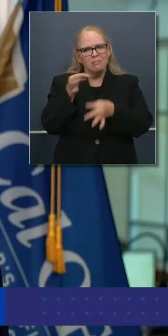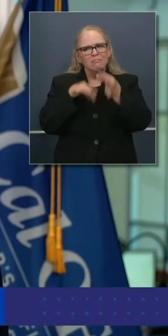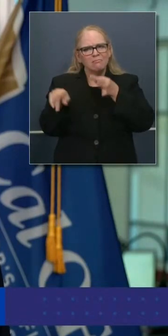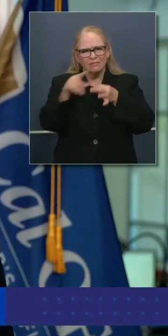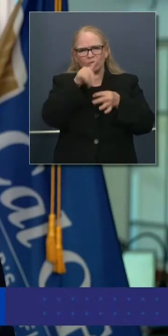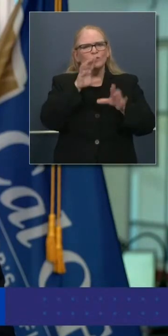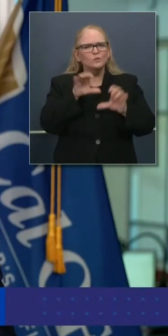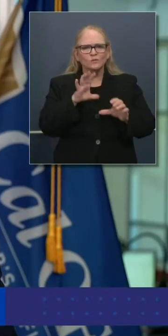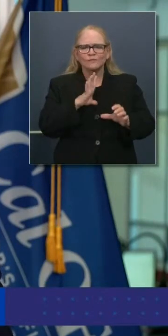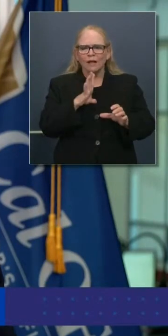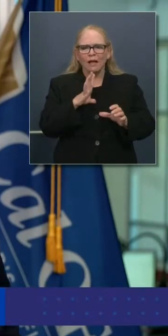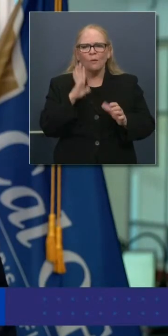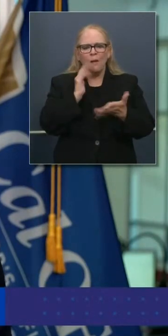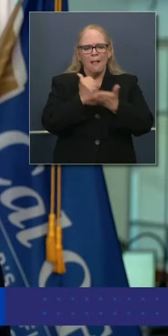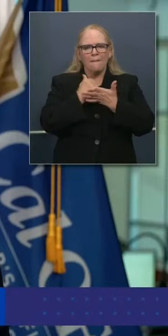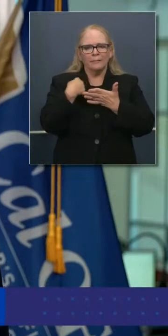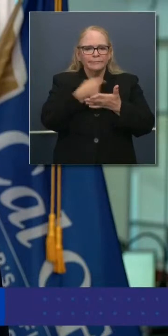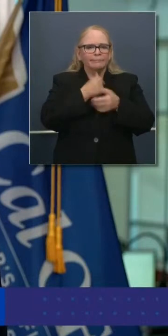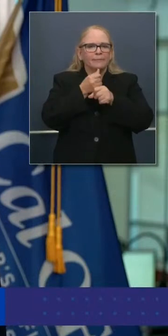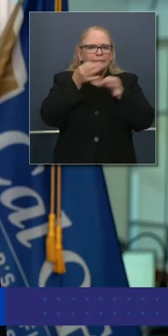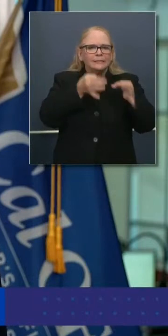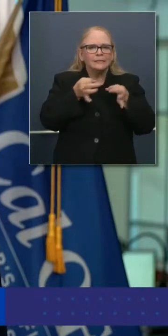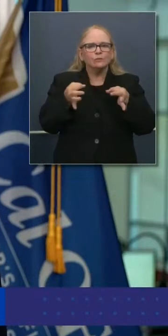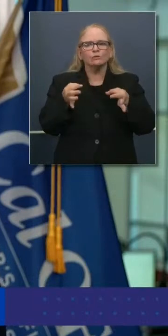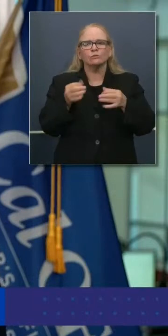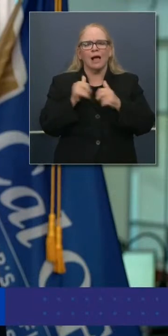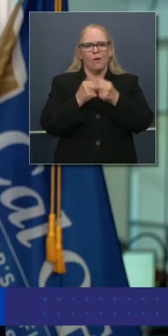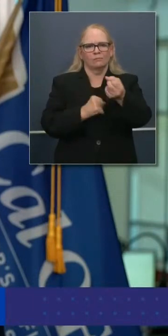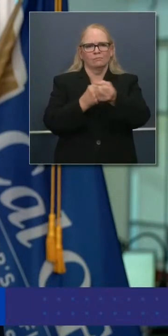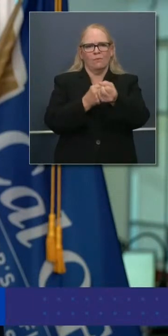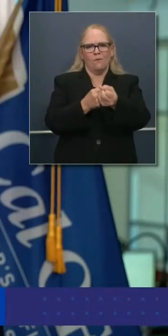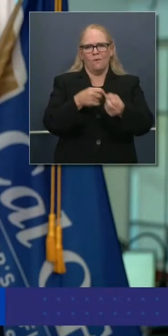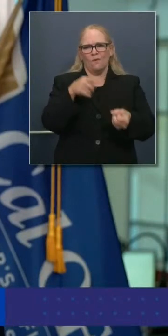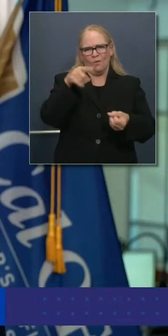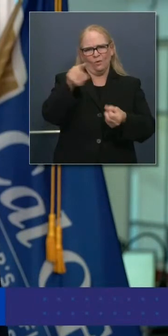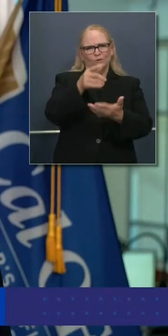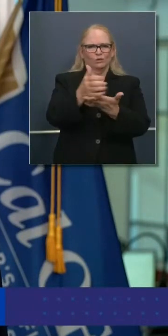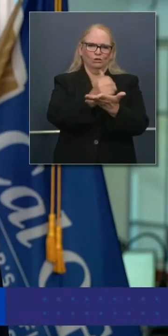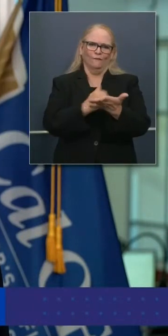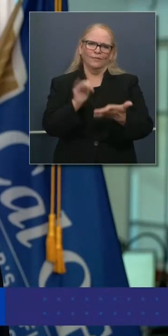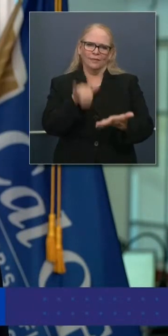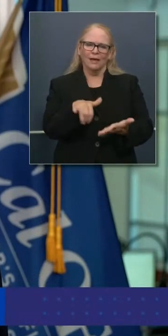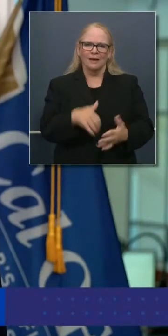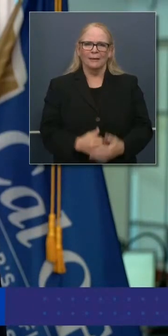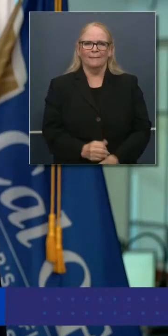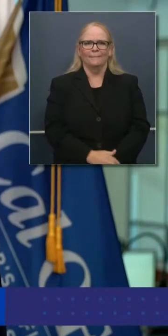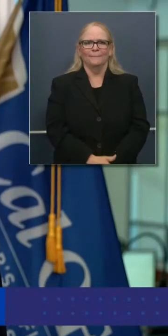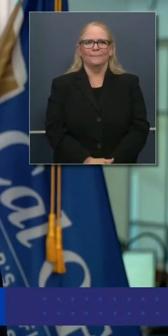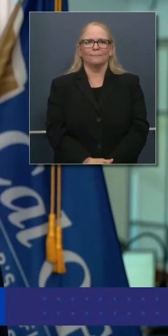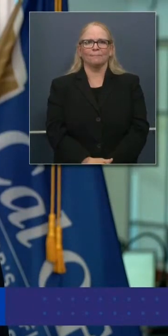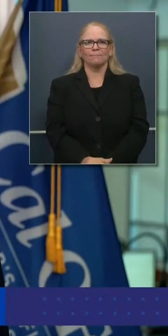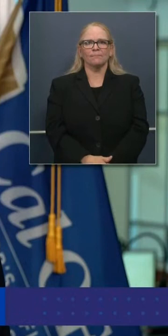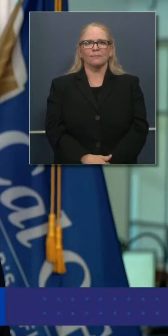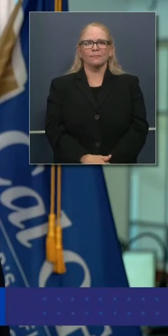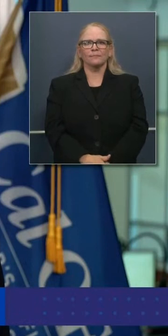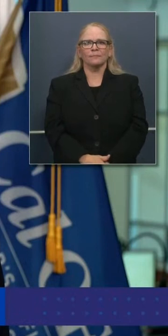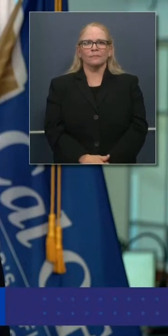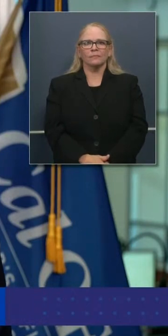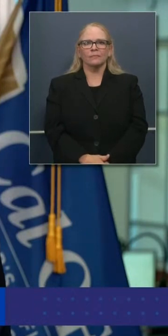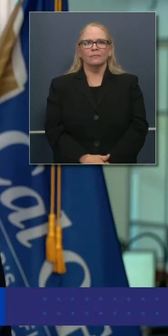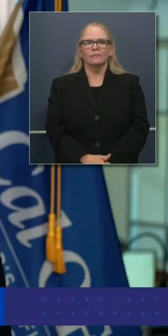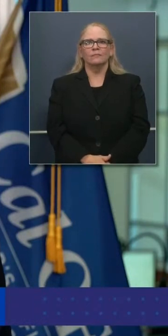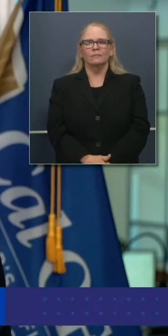moving forward with the kind of focus that you deserve, your governor, and as a state. Hello, Willen, LA Times.